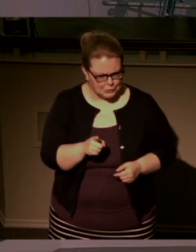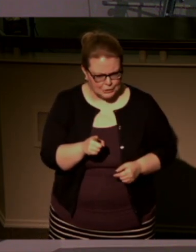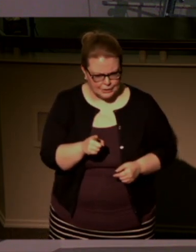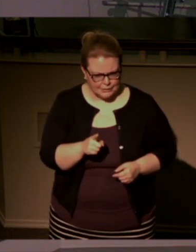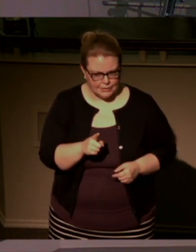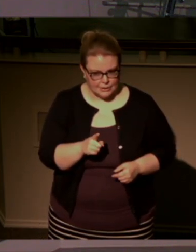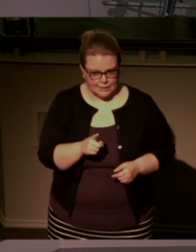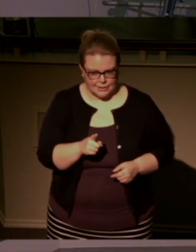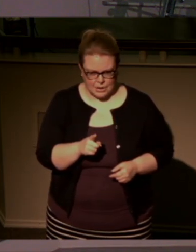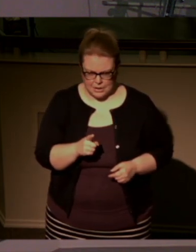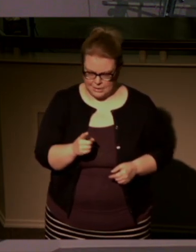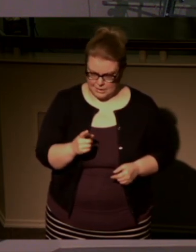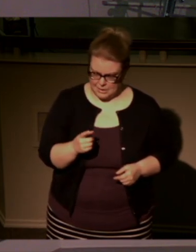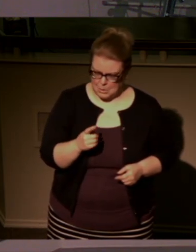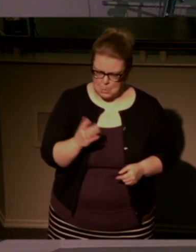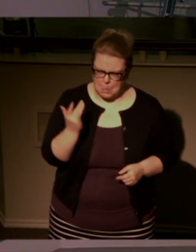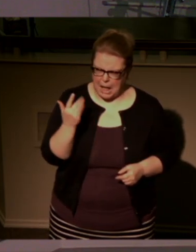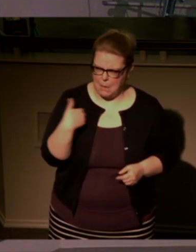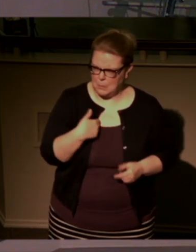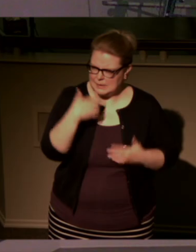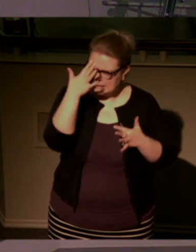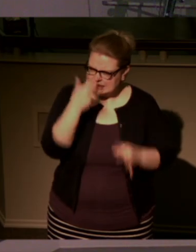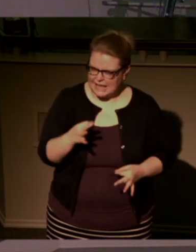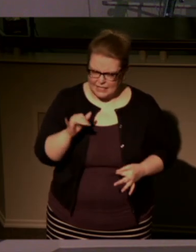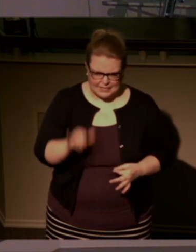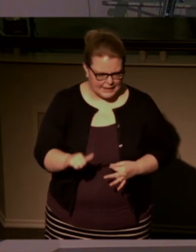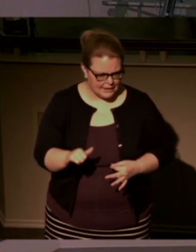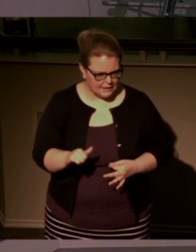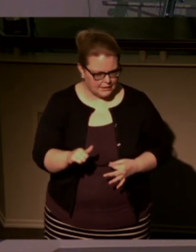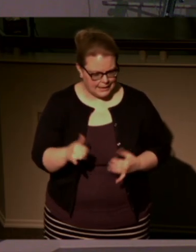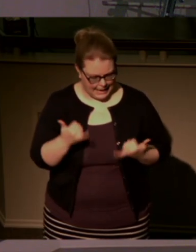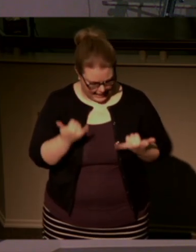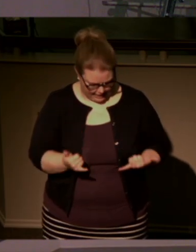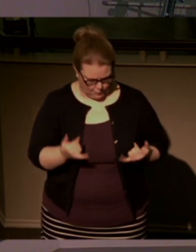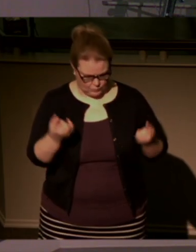have made this decision. You've come to the faith